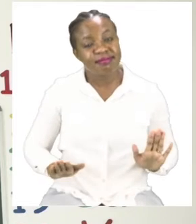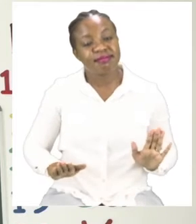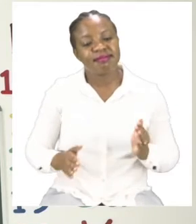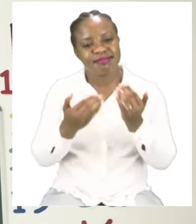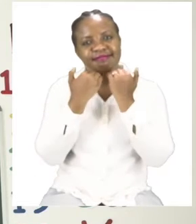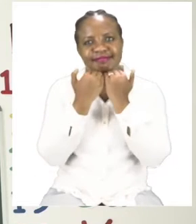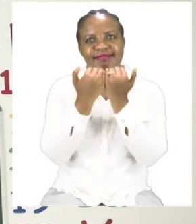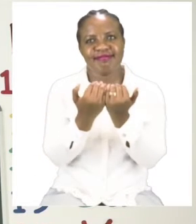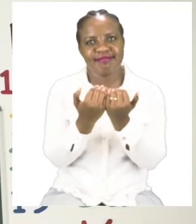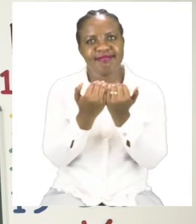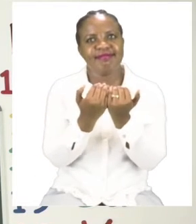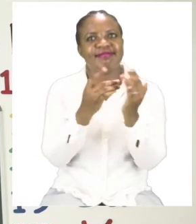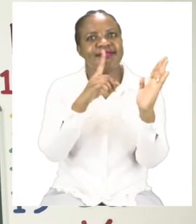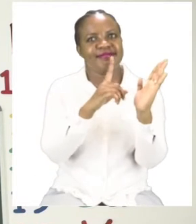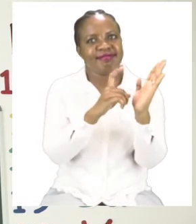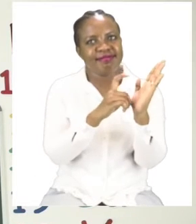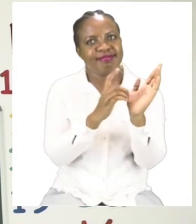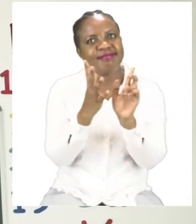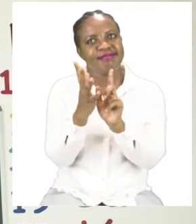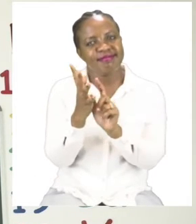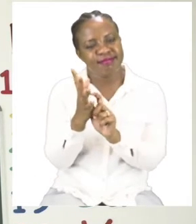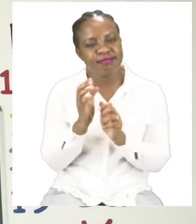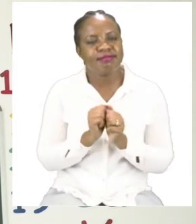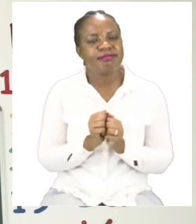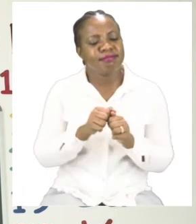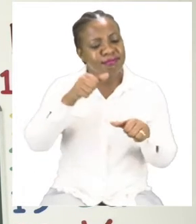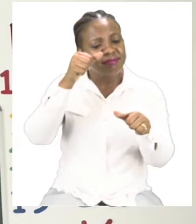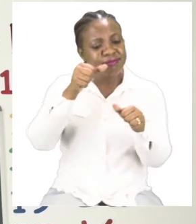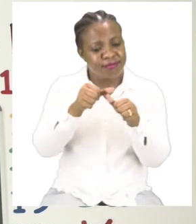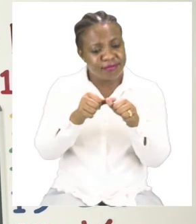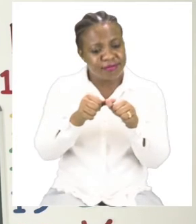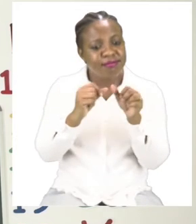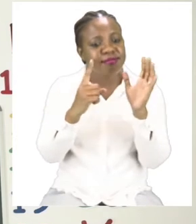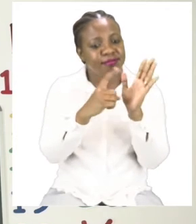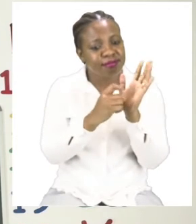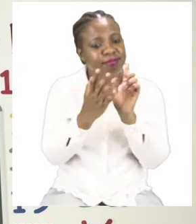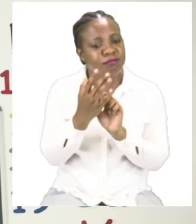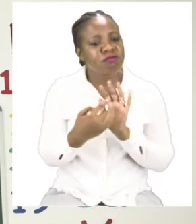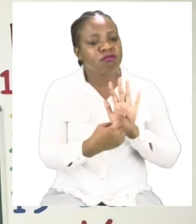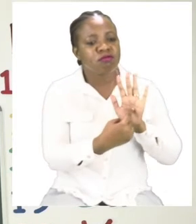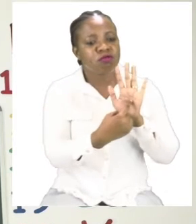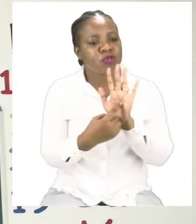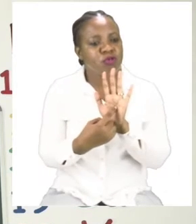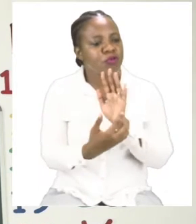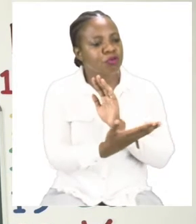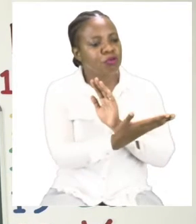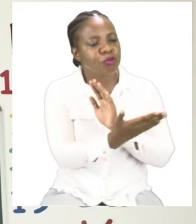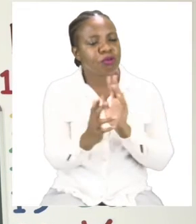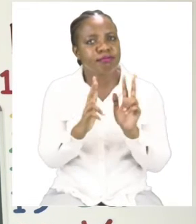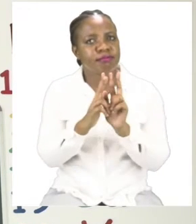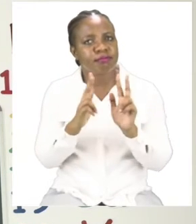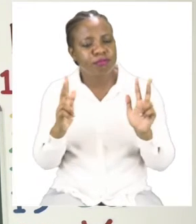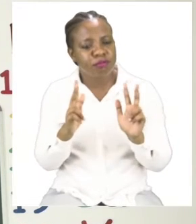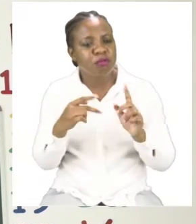to sanitize. Remember, when we sanitize, we are showing everyone that we are big boys